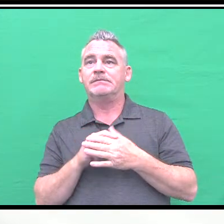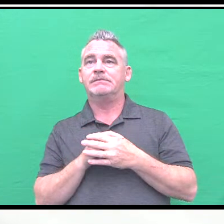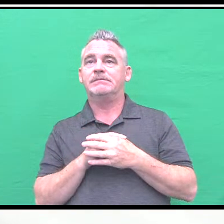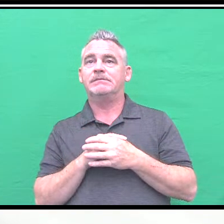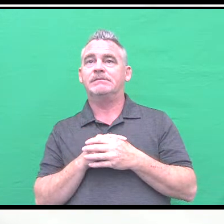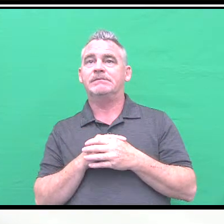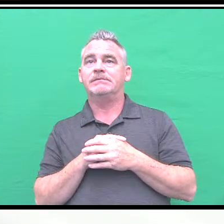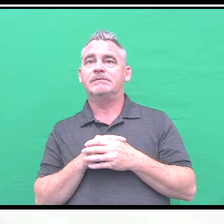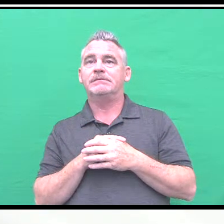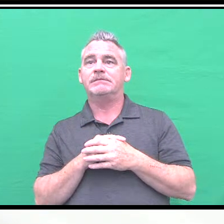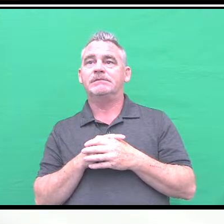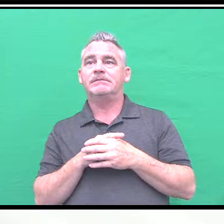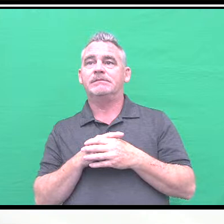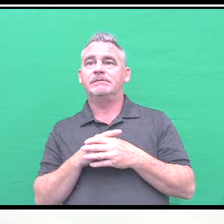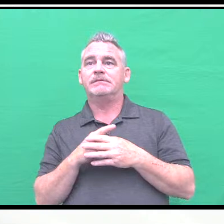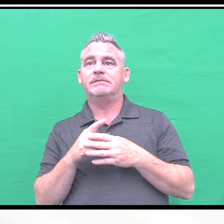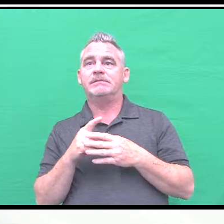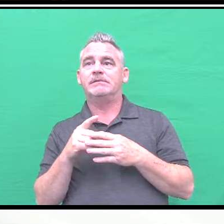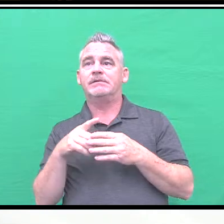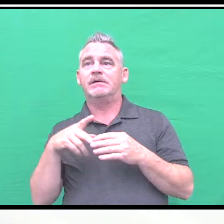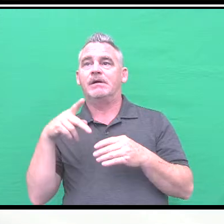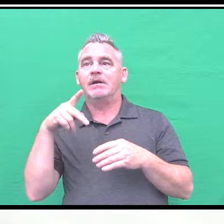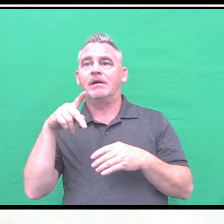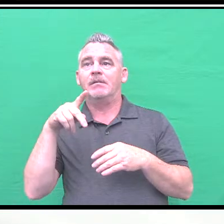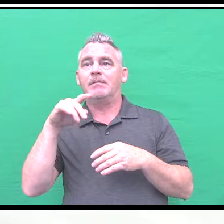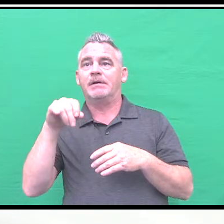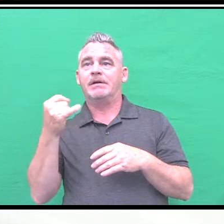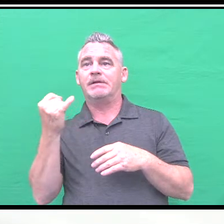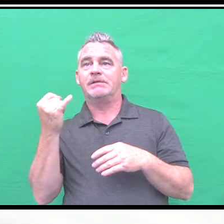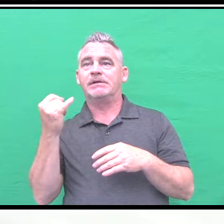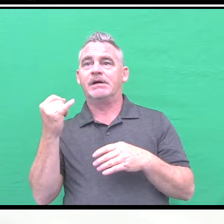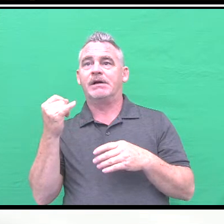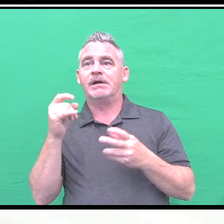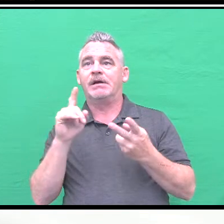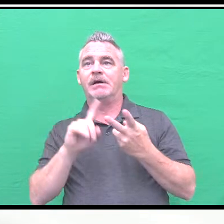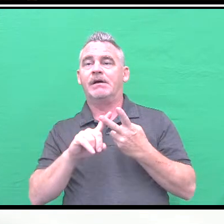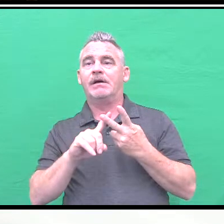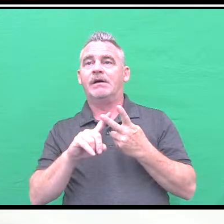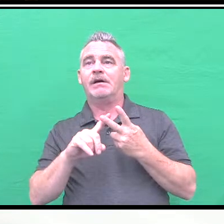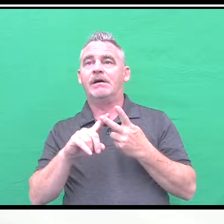And here's the Spear Week. The days included Sleepless Cities Pajama Day,